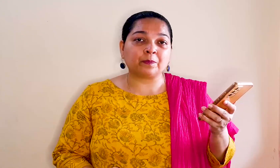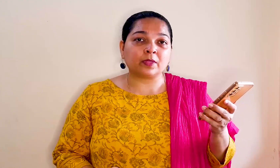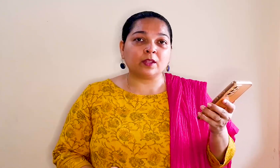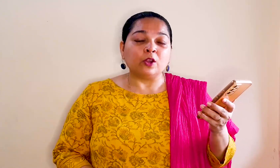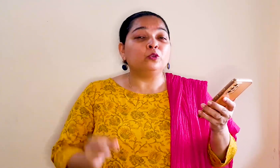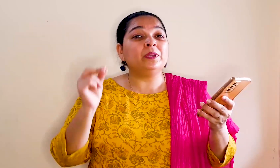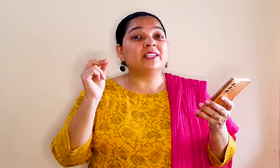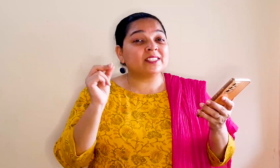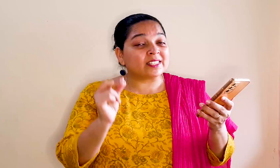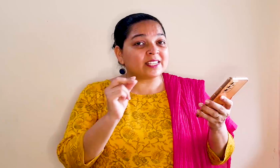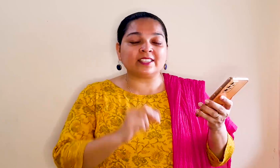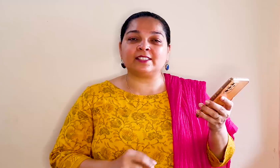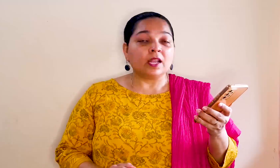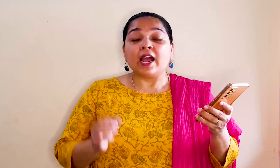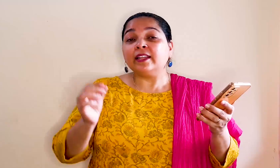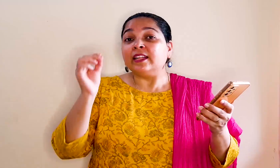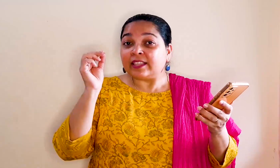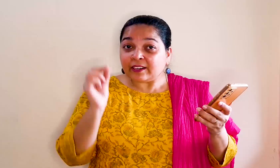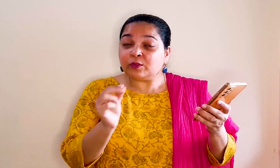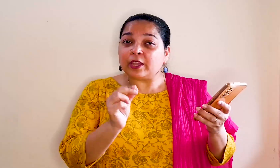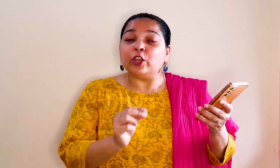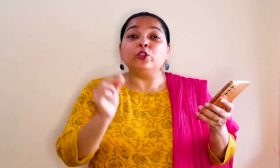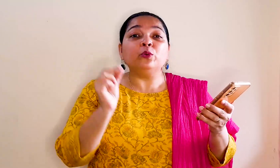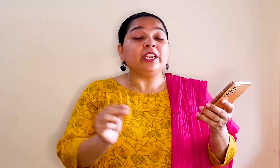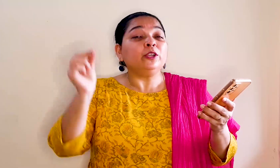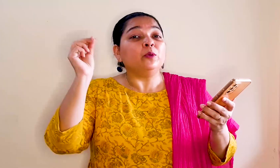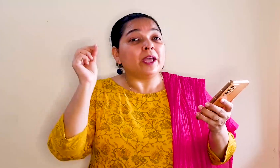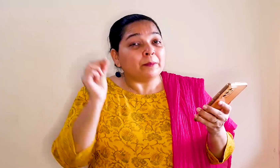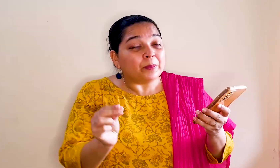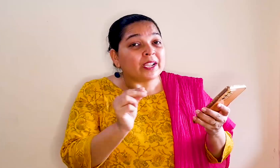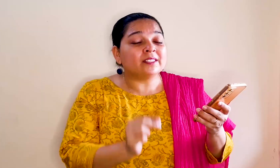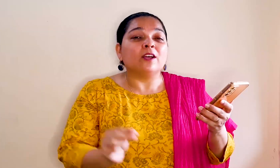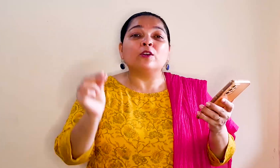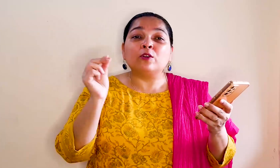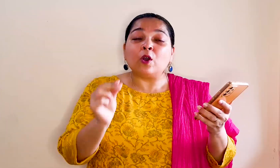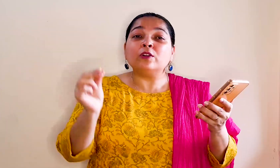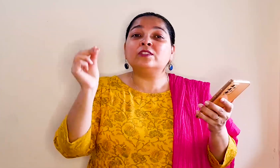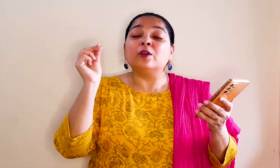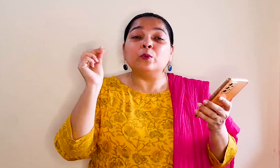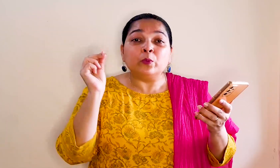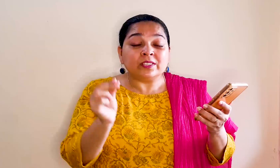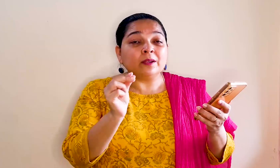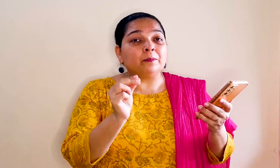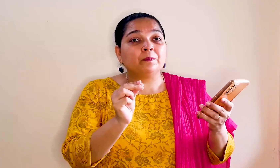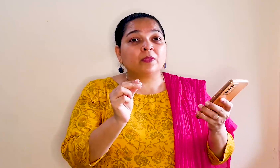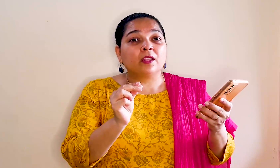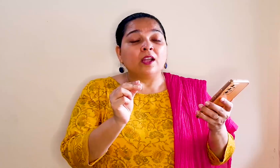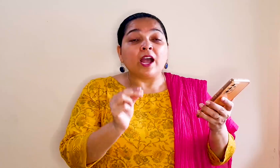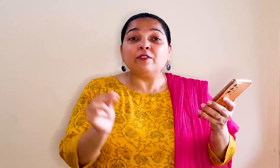hallelujah, to be a success. And that is why you need to embrace God's